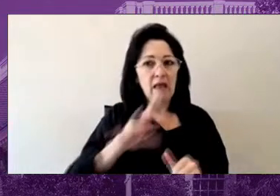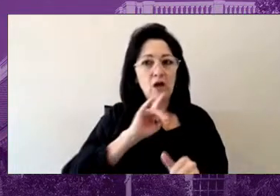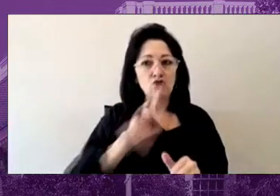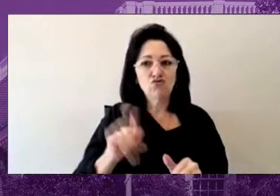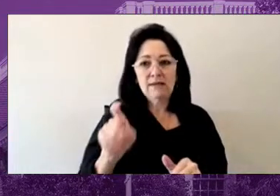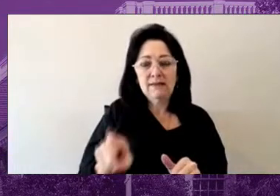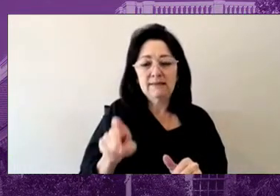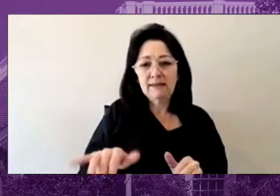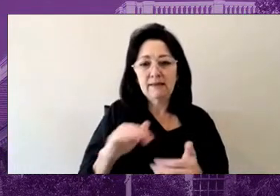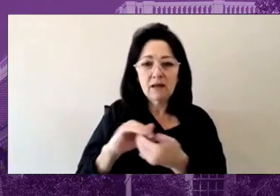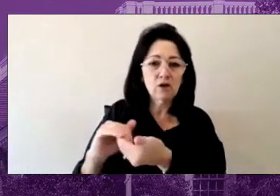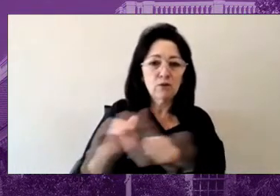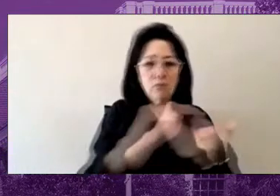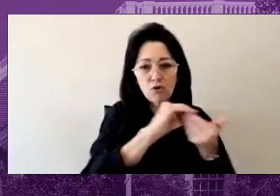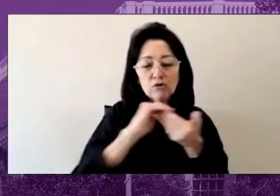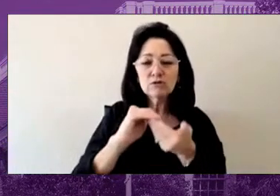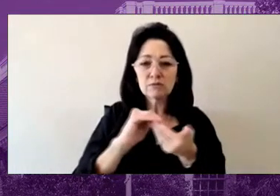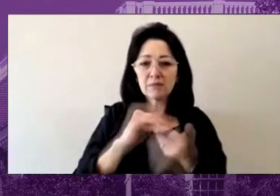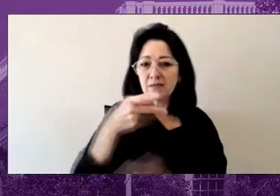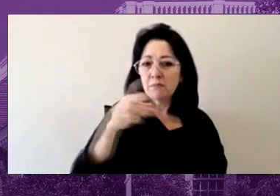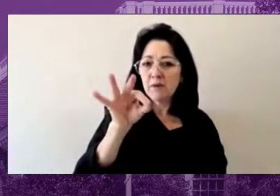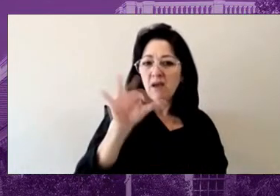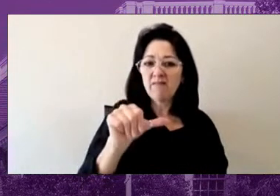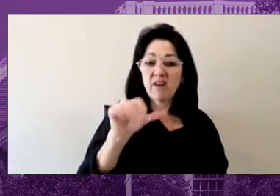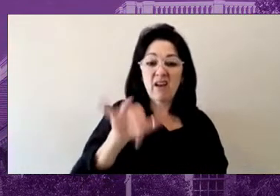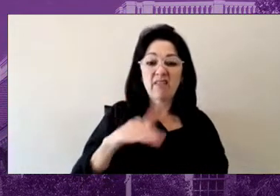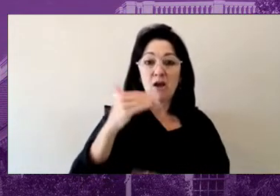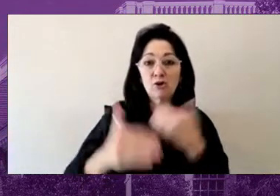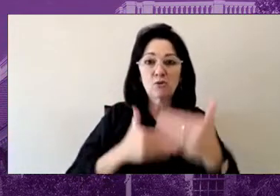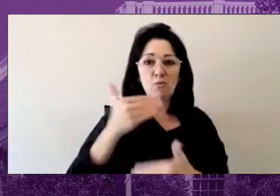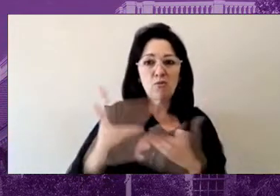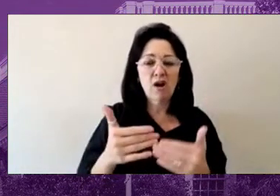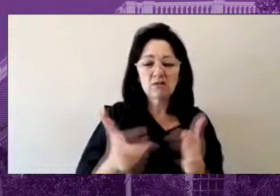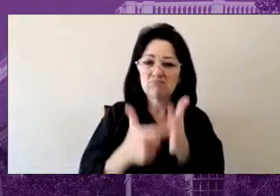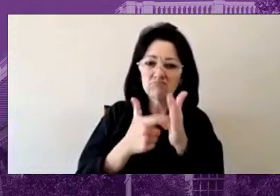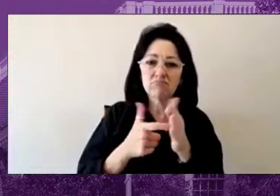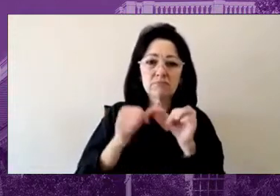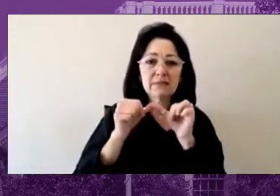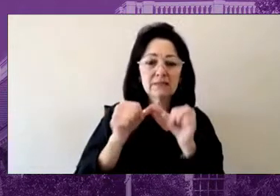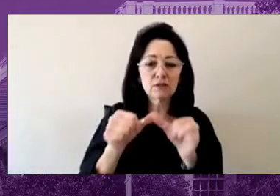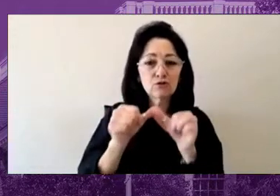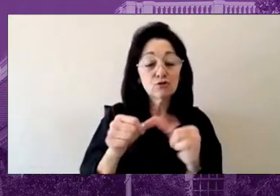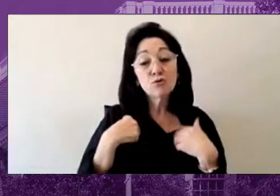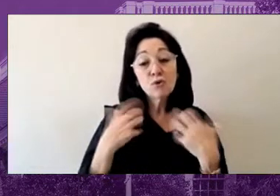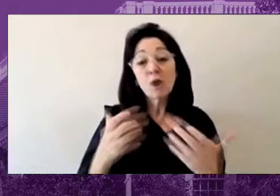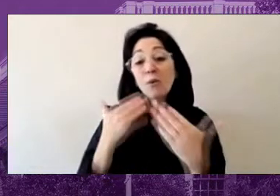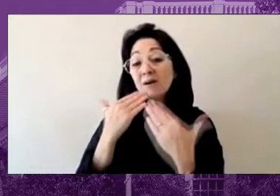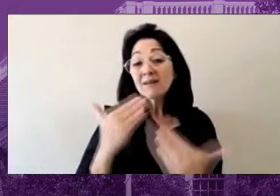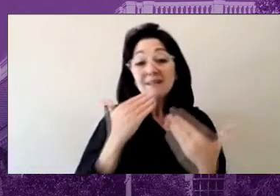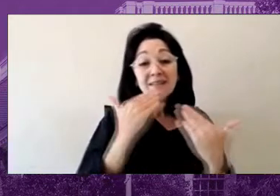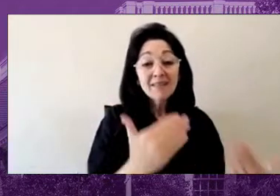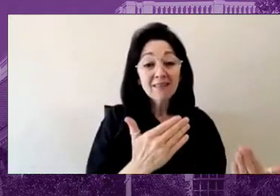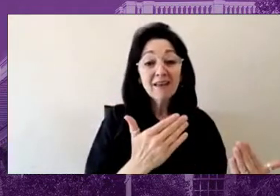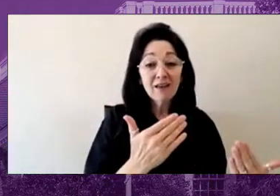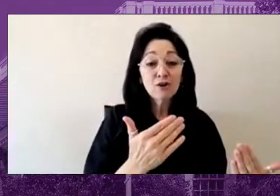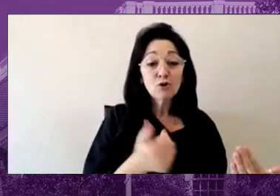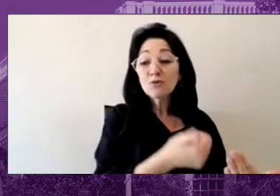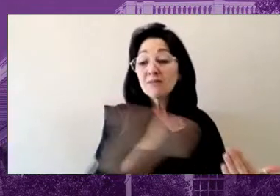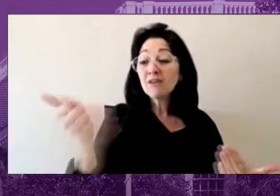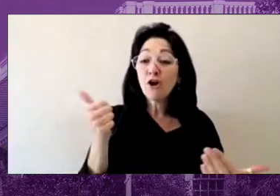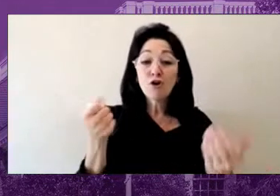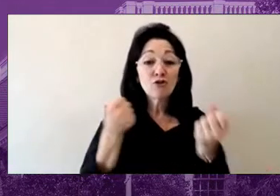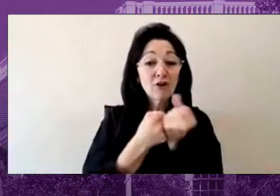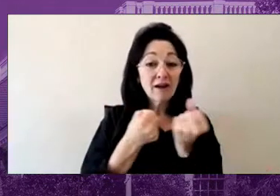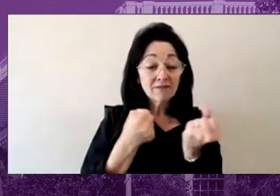abuse orders and that process continued. I'd also like to thank all of the other advocates